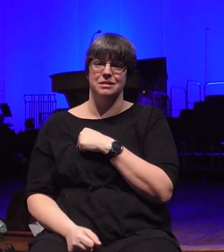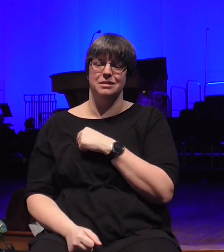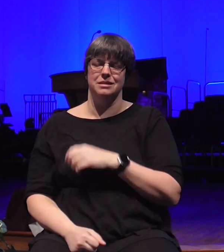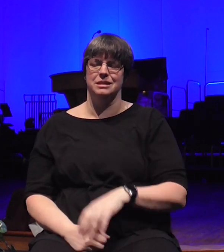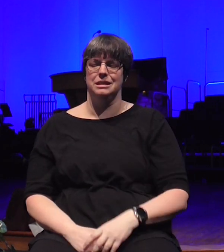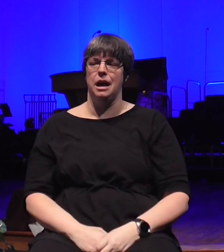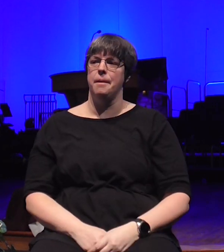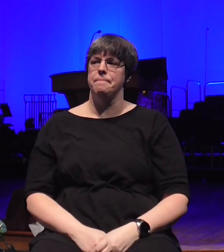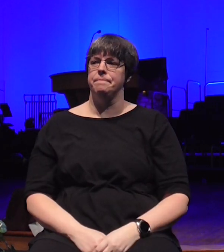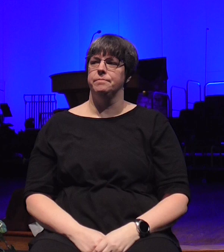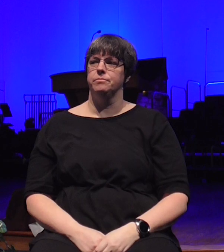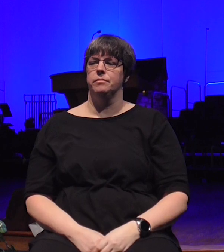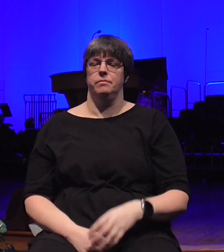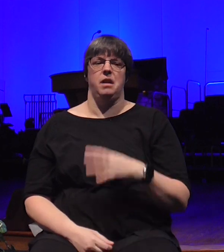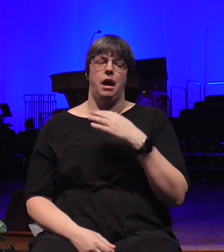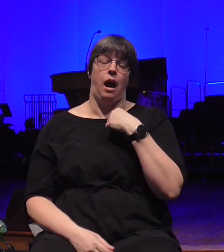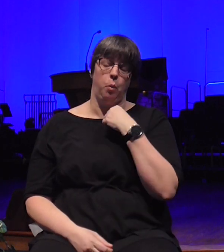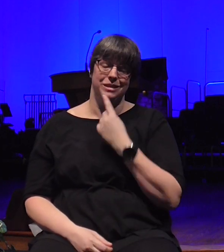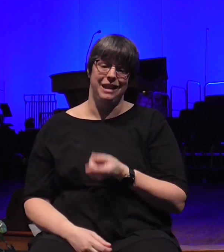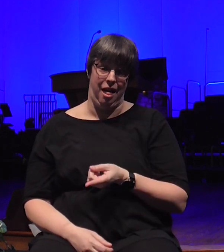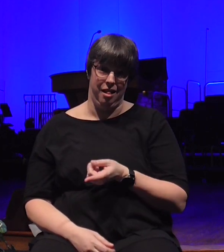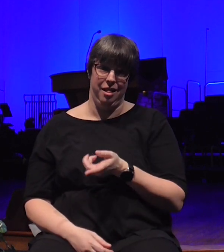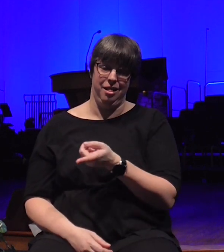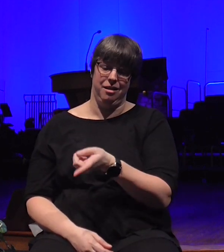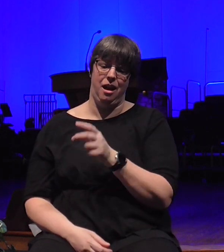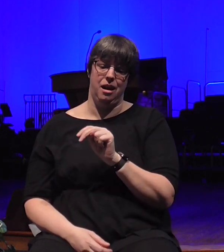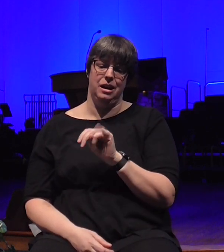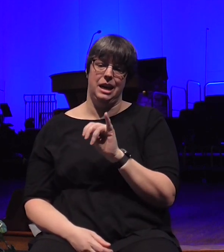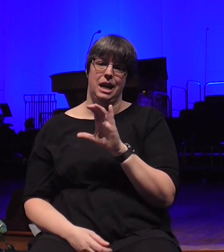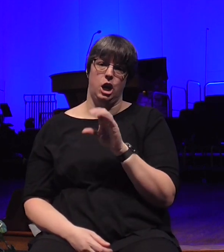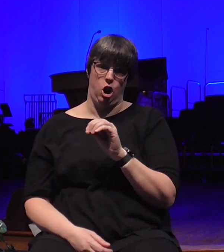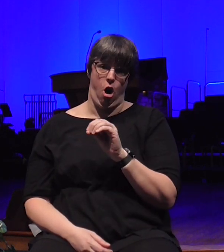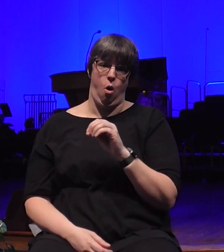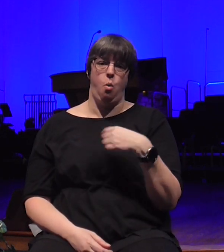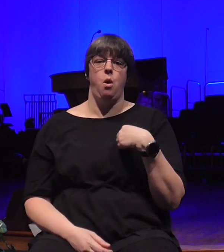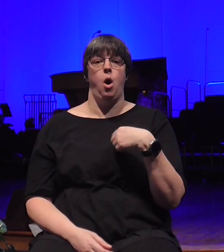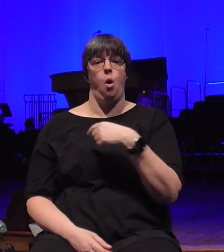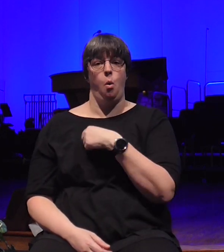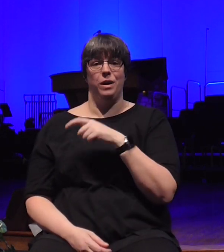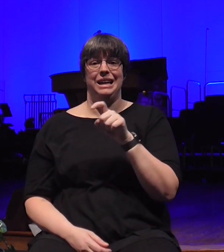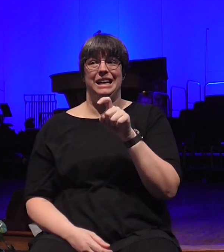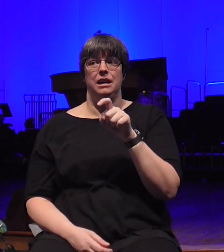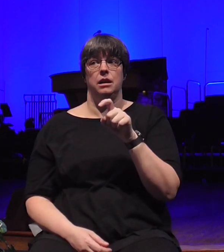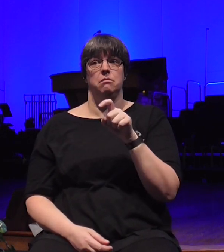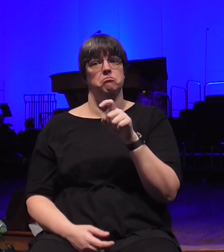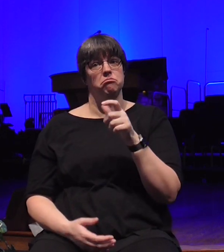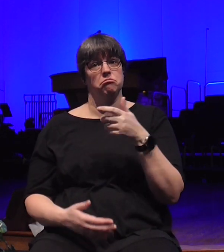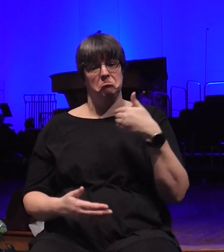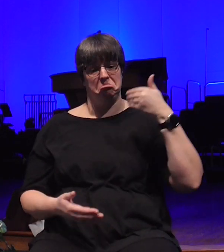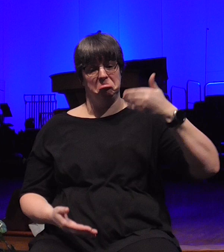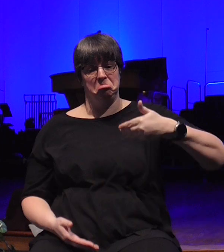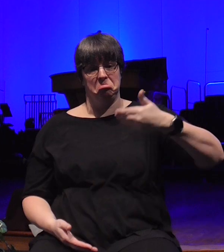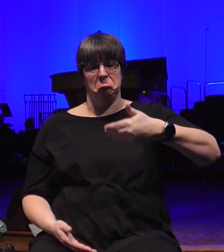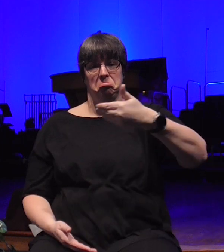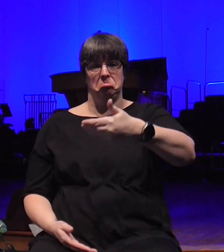We can use it. And I'll tell him, we regularly need to do some inner house cleaning.